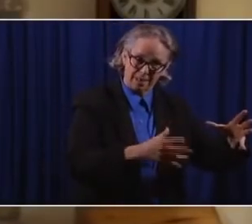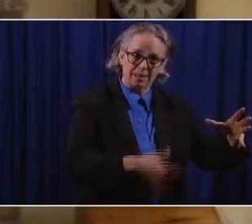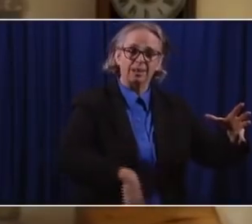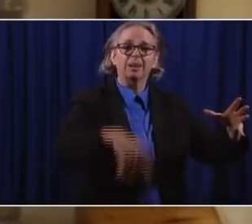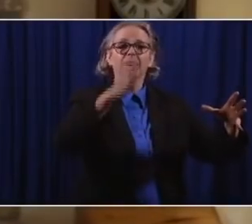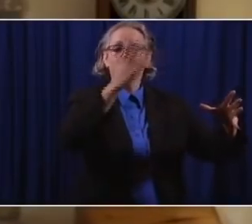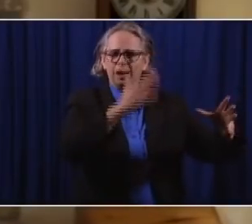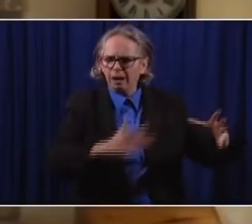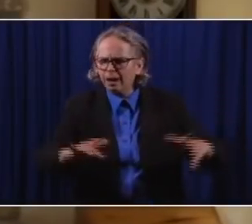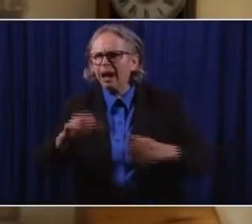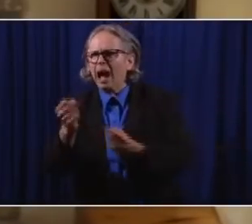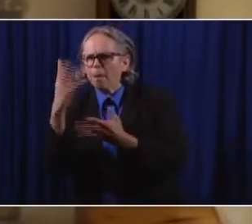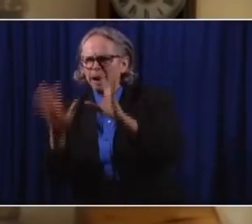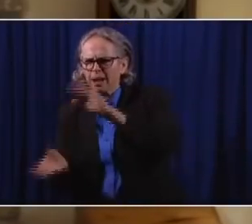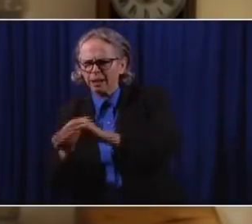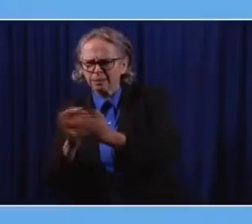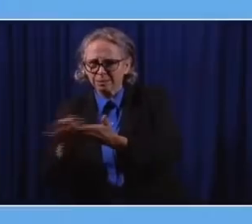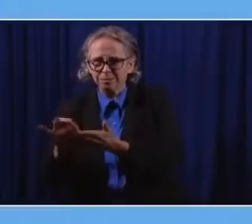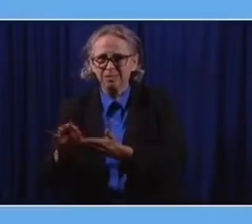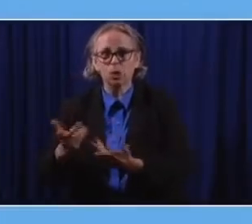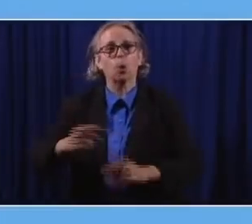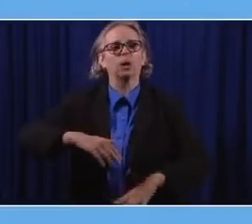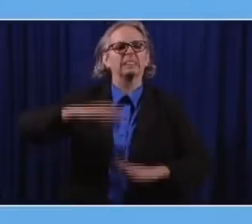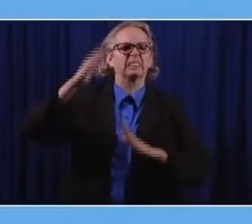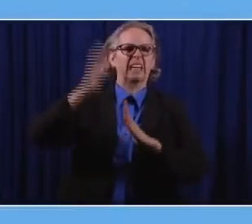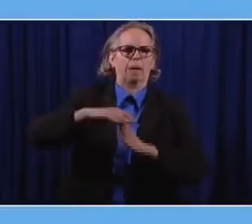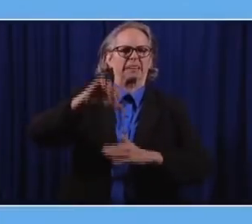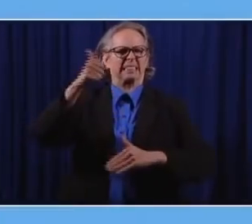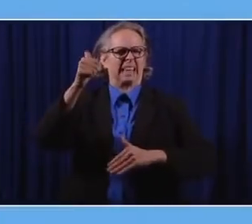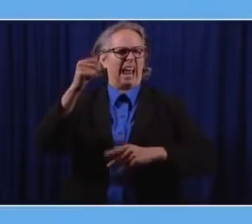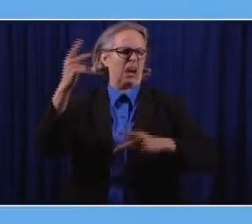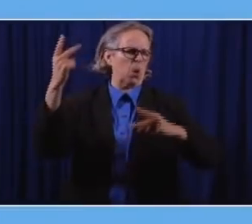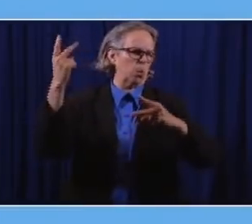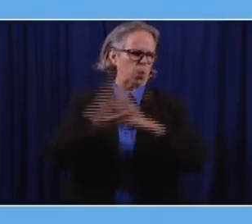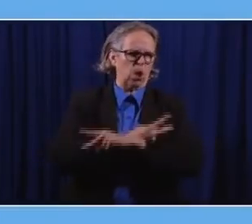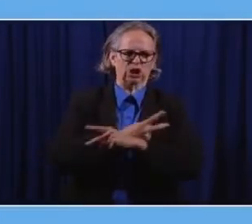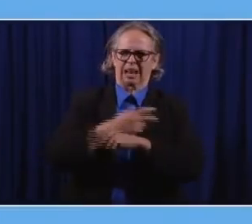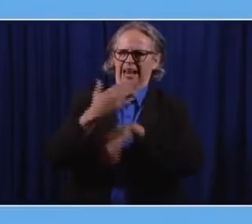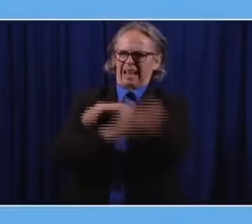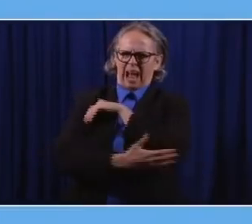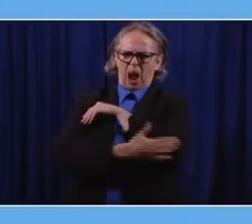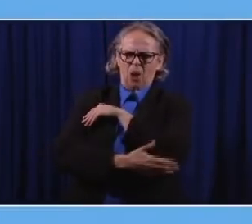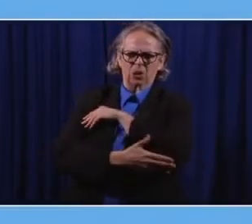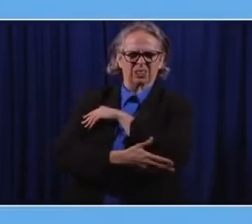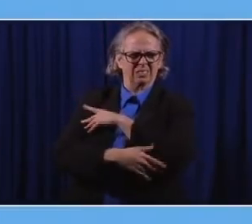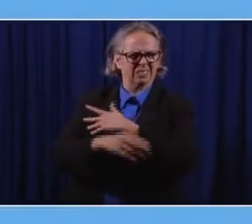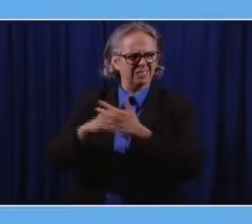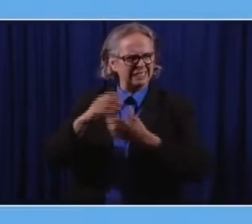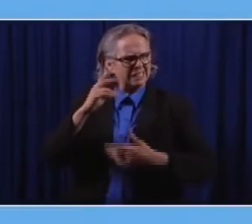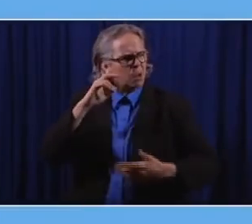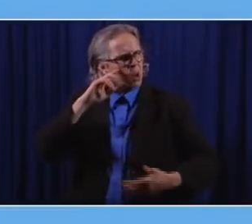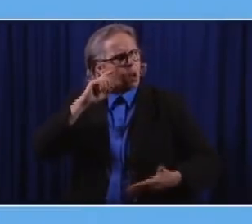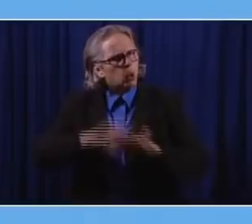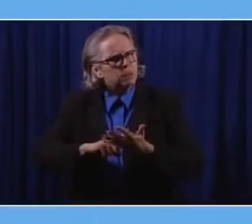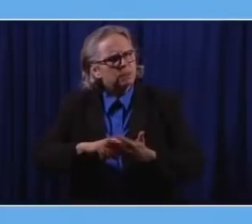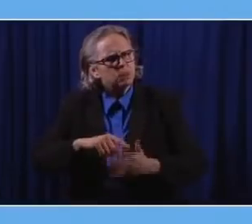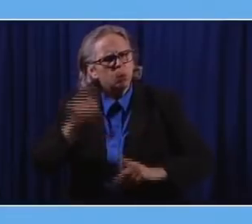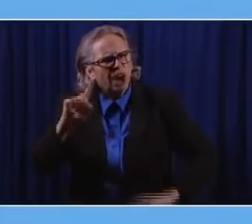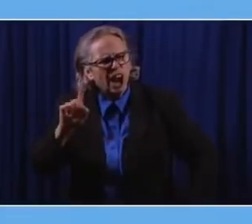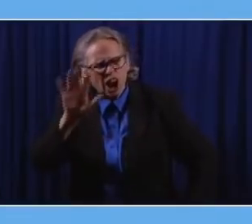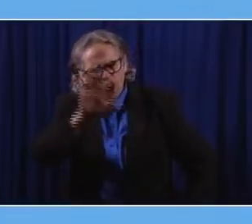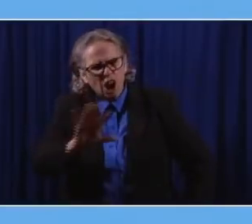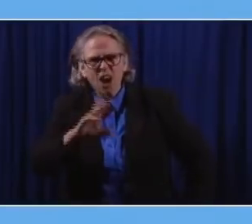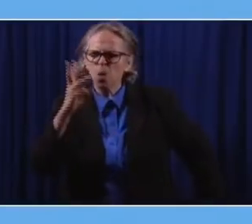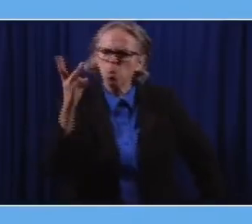10. And again, we see a high number of these counties in the western part of our state. We